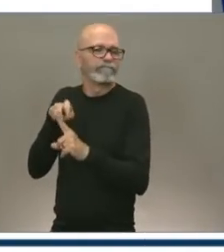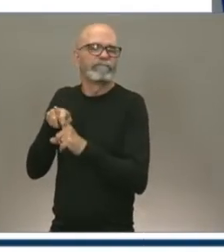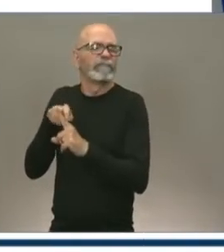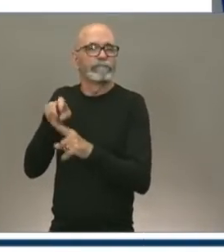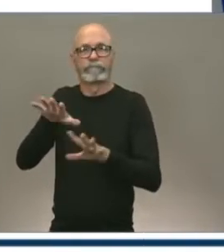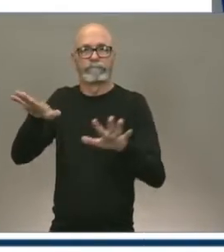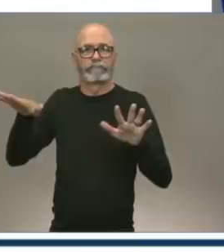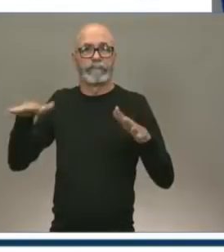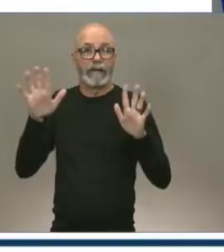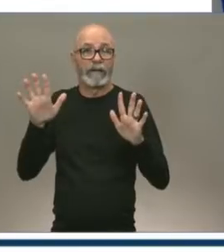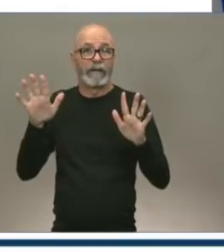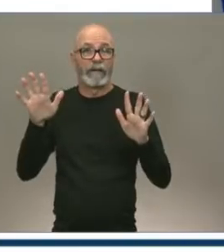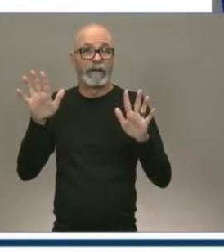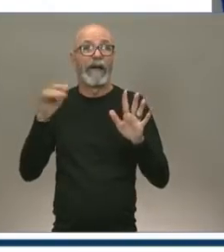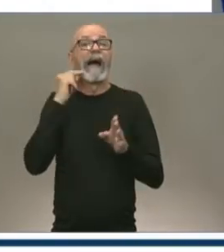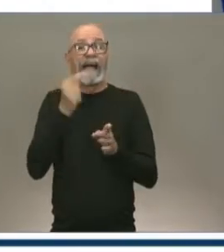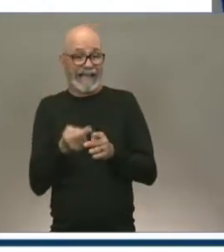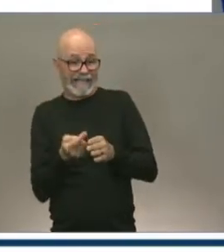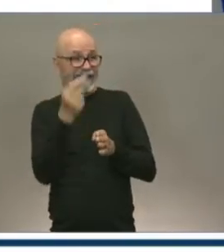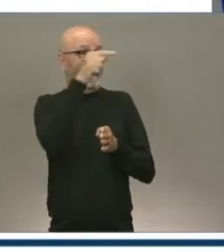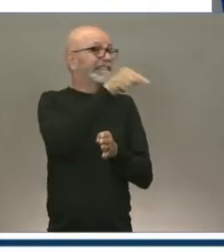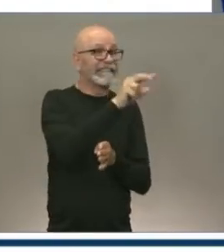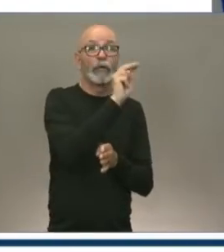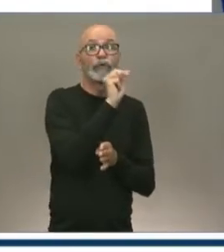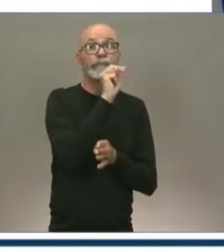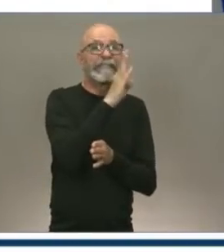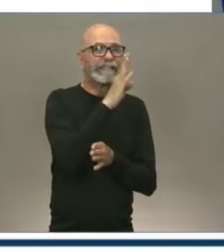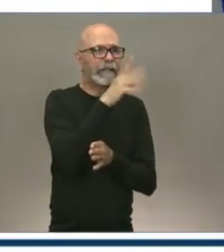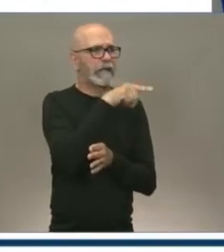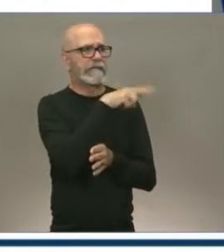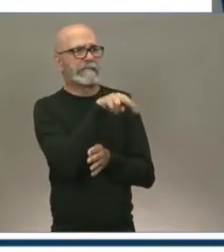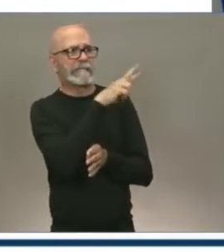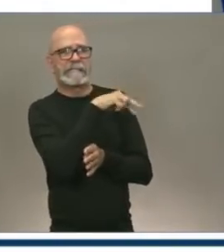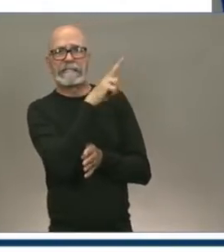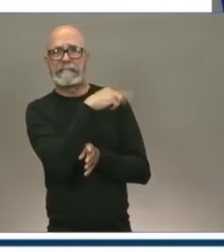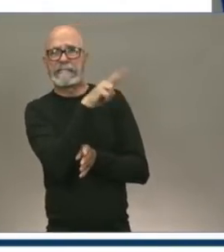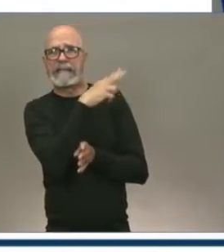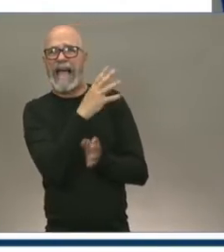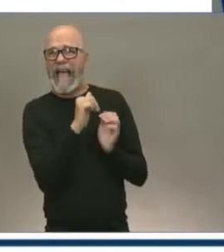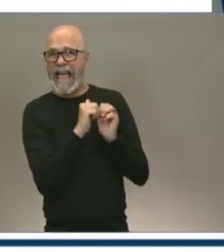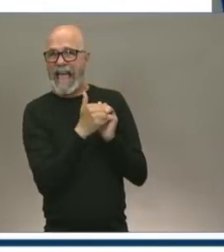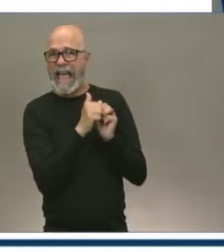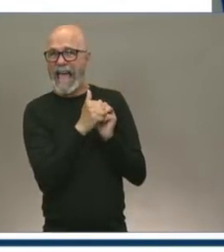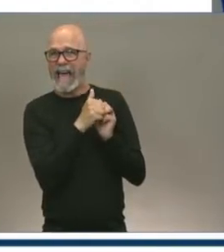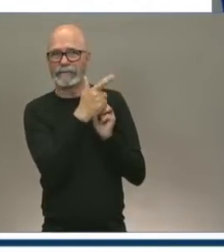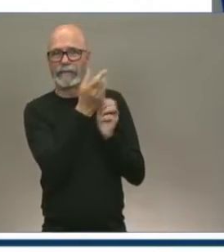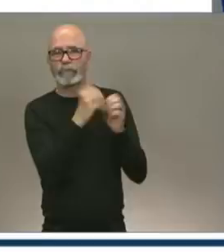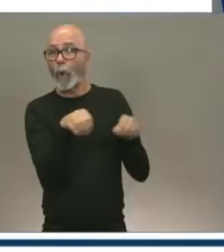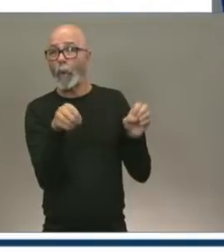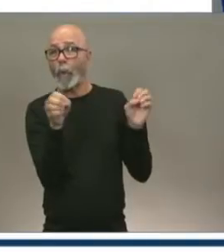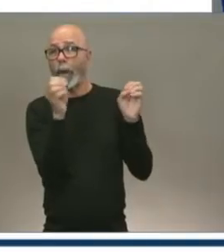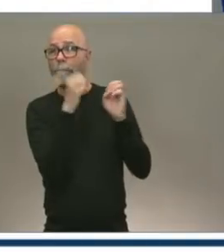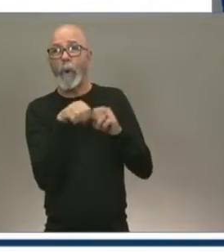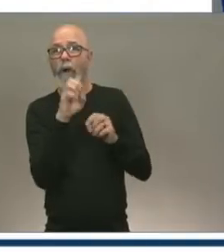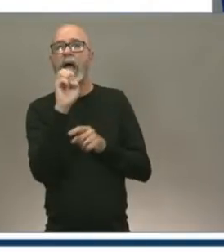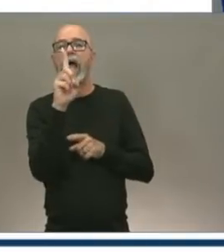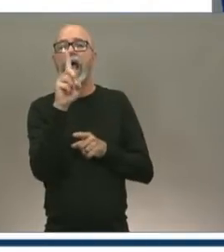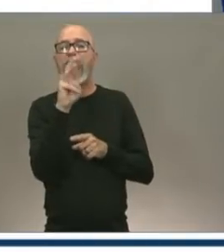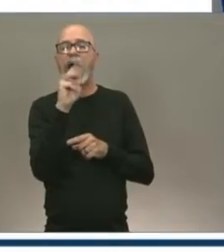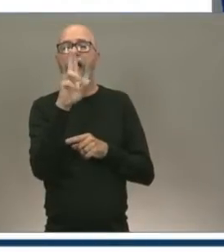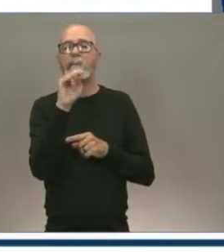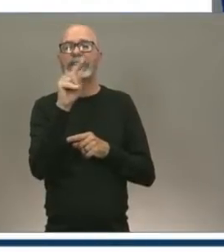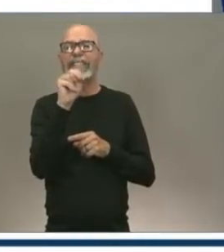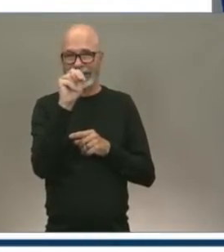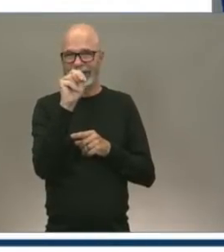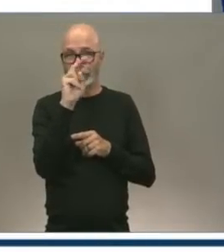happening across our borders. In New Brunswick, we are seeing more cases in the Edmundston area, where there is a lockdown